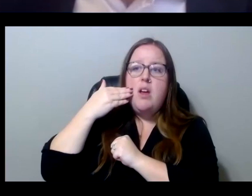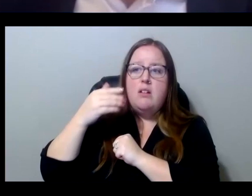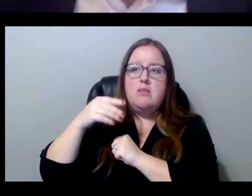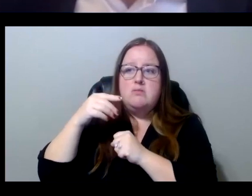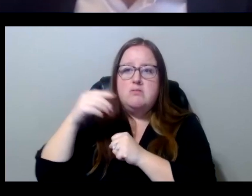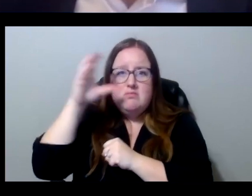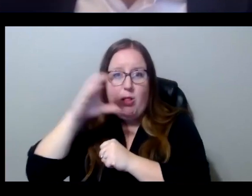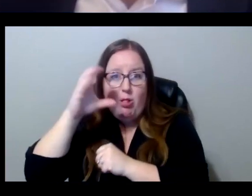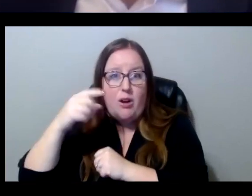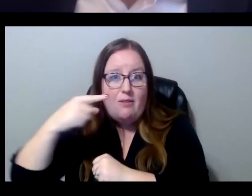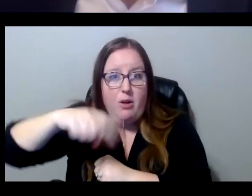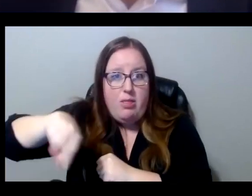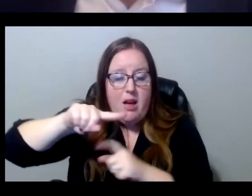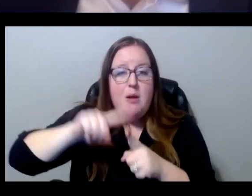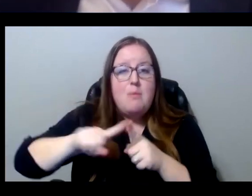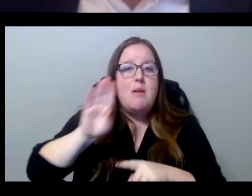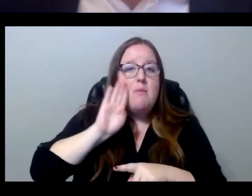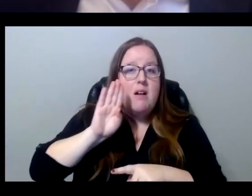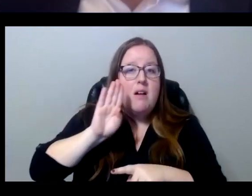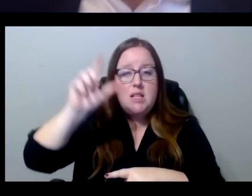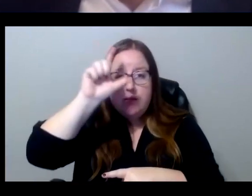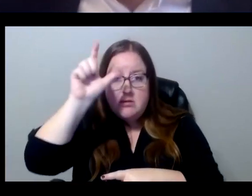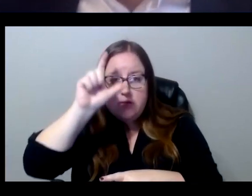into abandoned buildings, also buildings